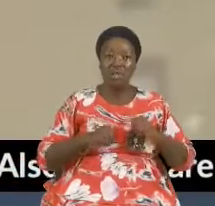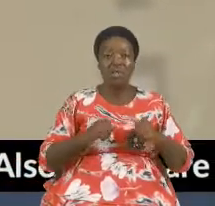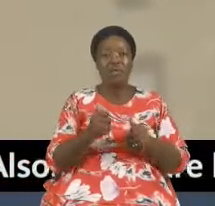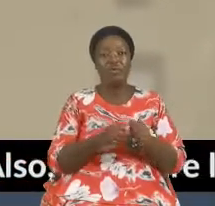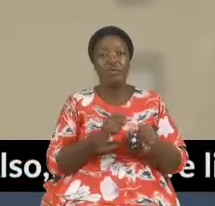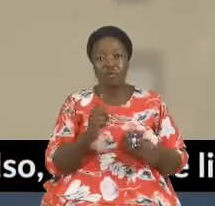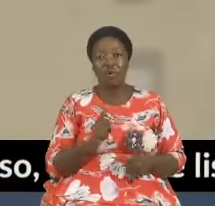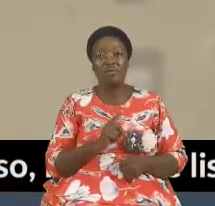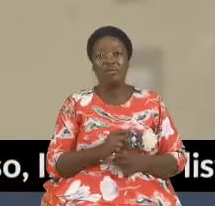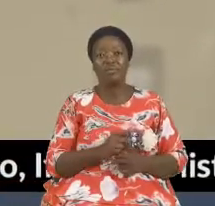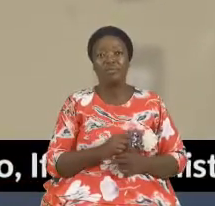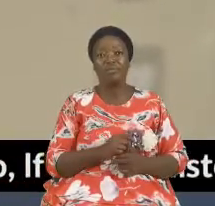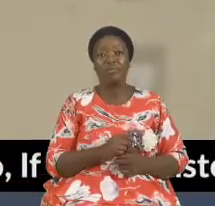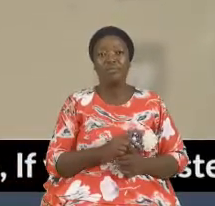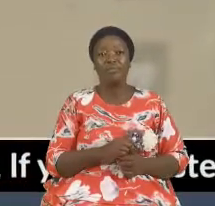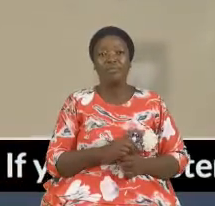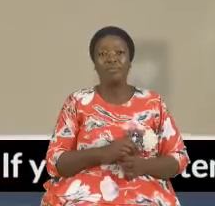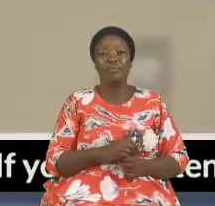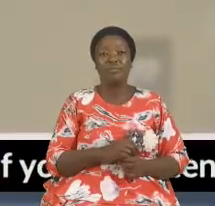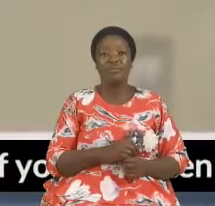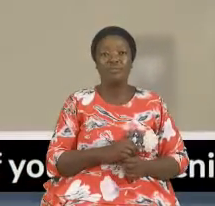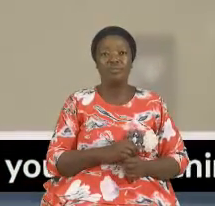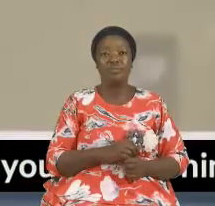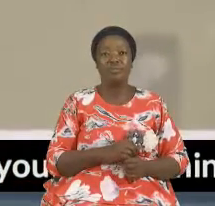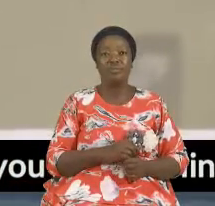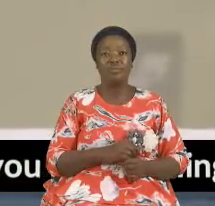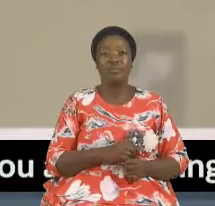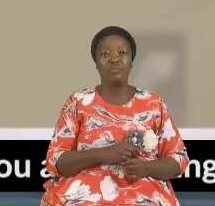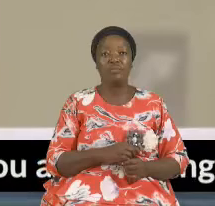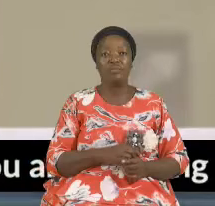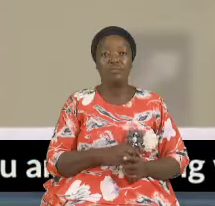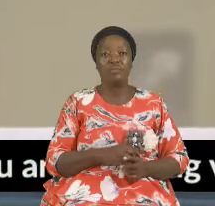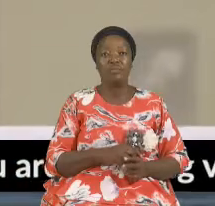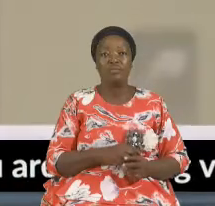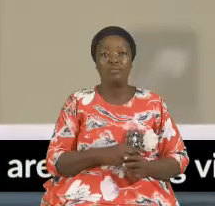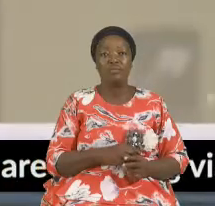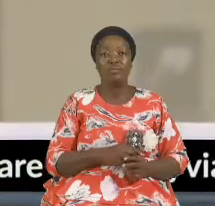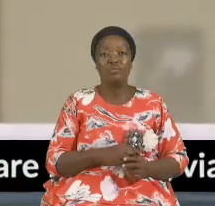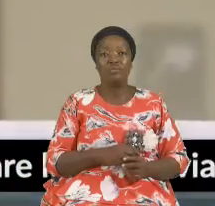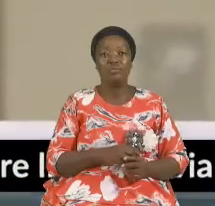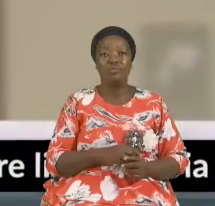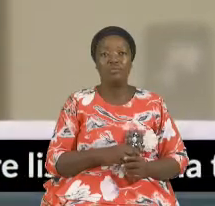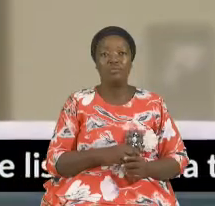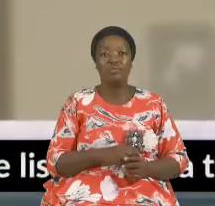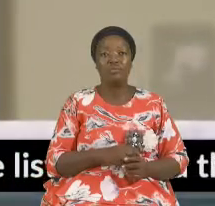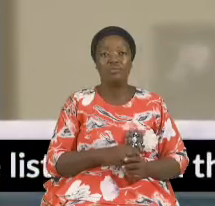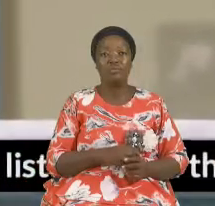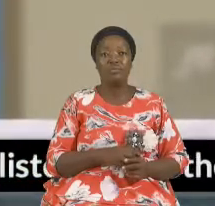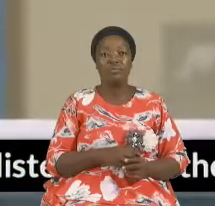Those on my left hand side and on my right hand side, let's be fast.